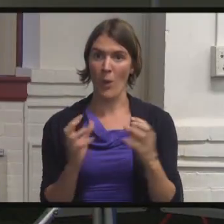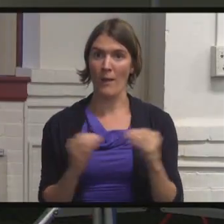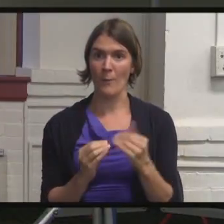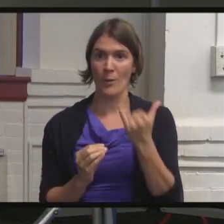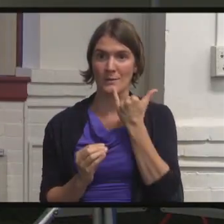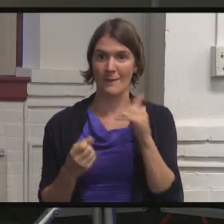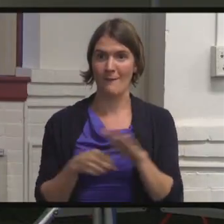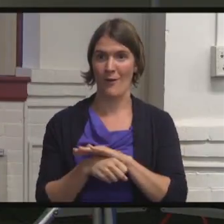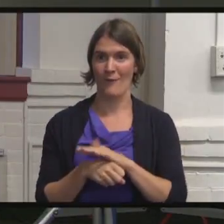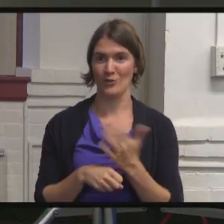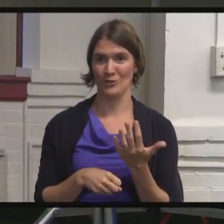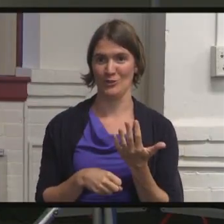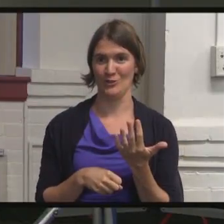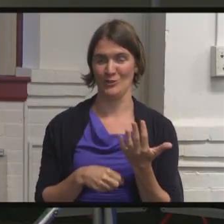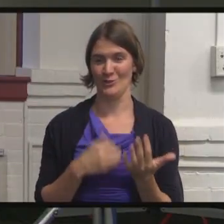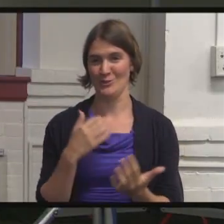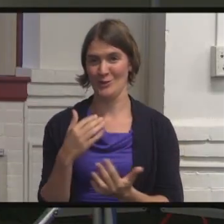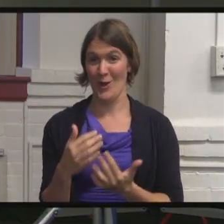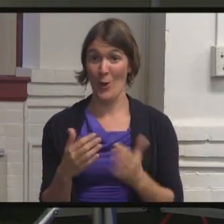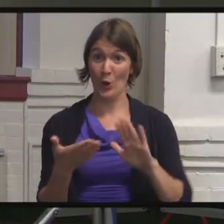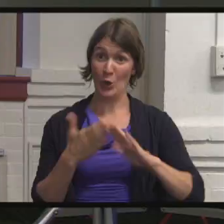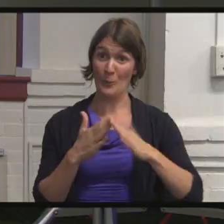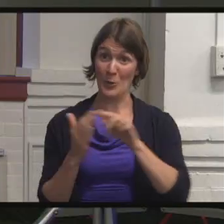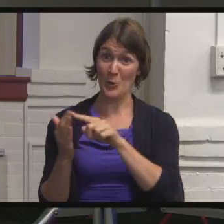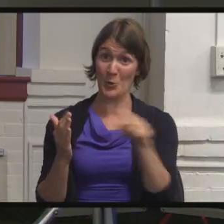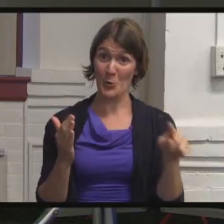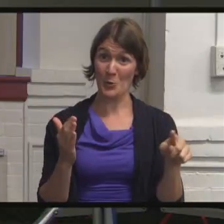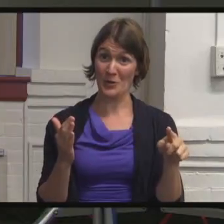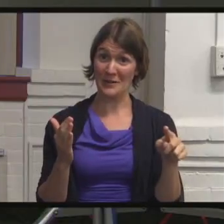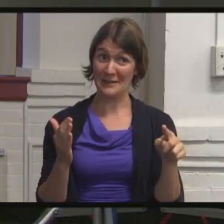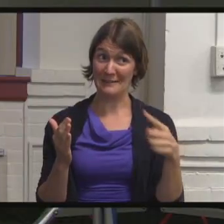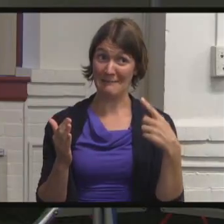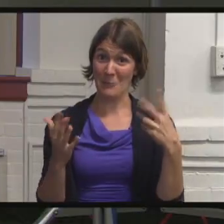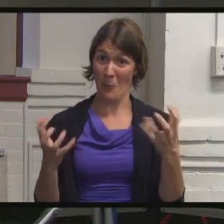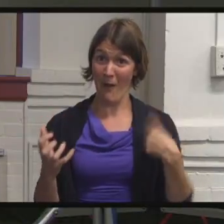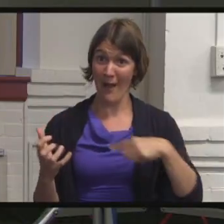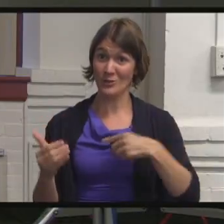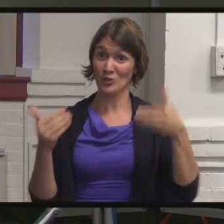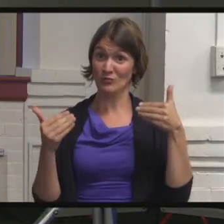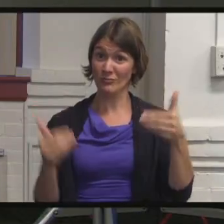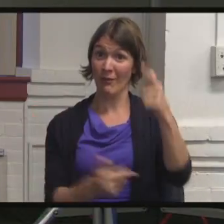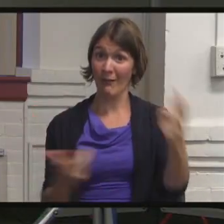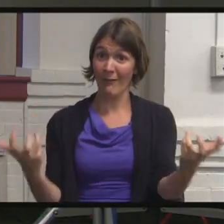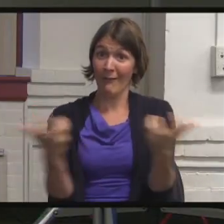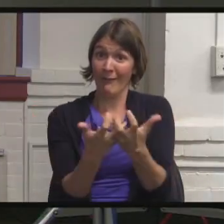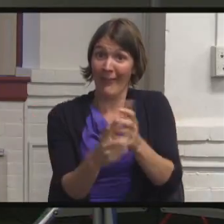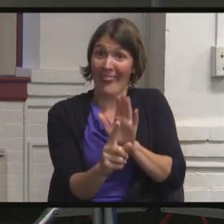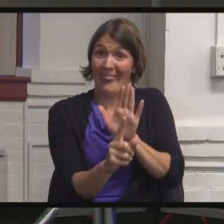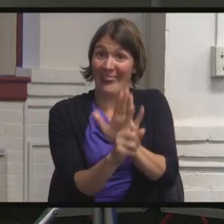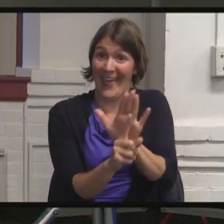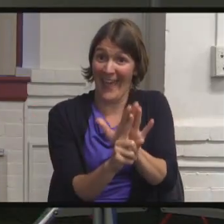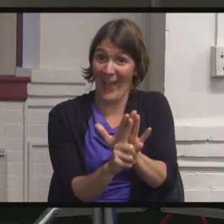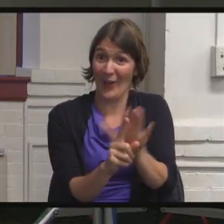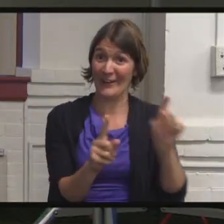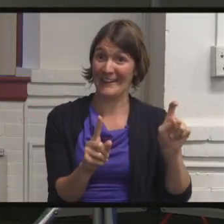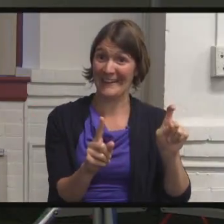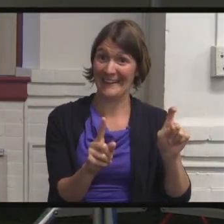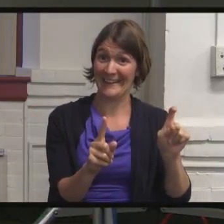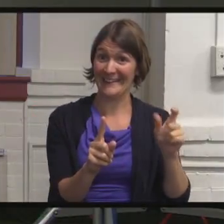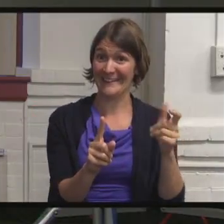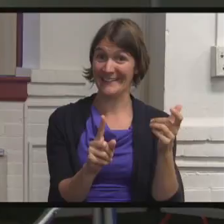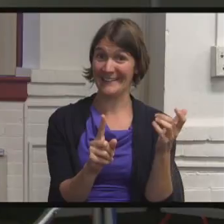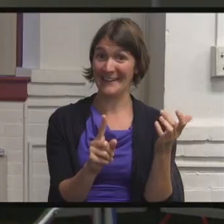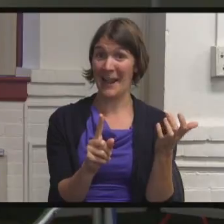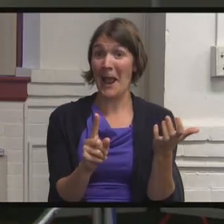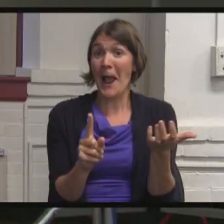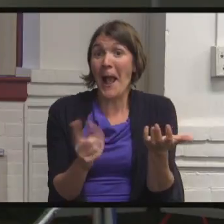be, to what extent as a community are we expected to actually accommodate that interest, that commercial interest,